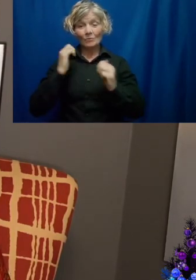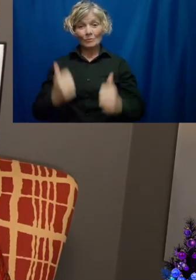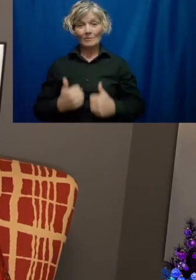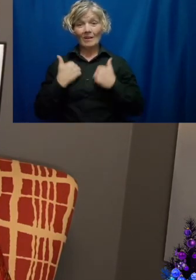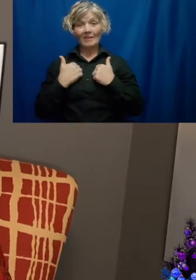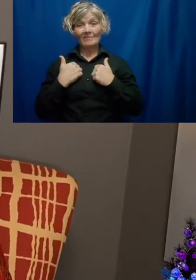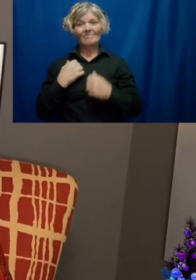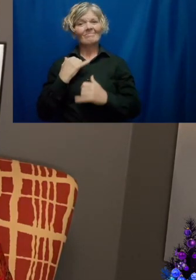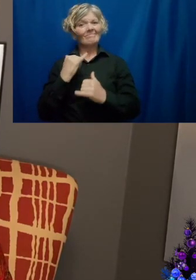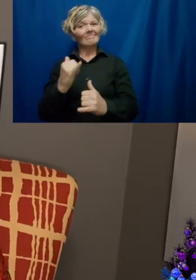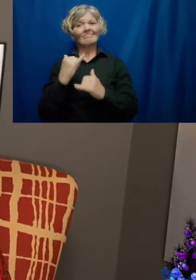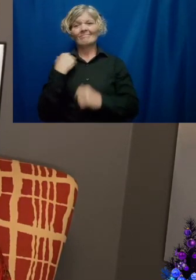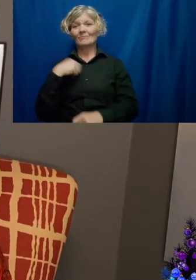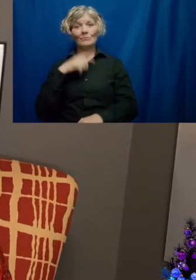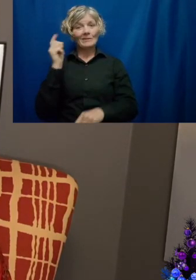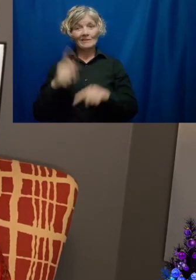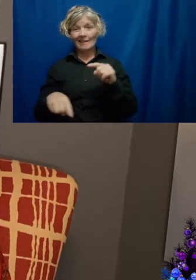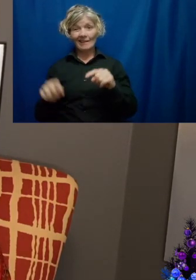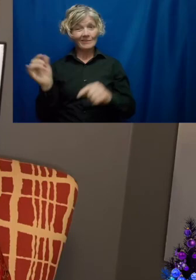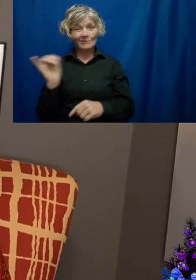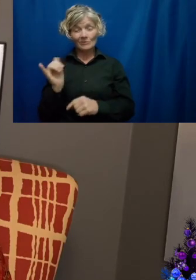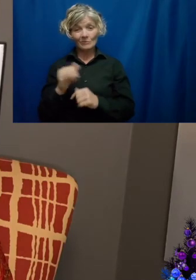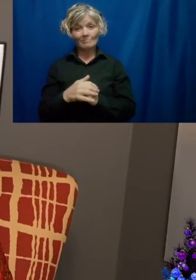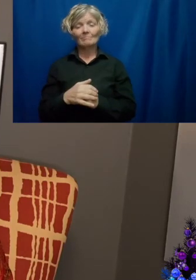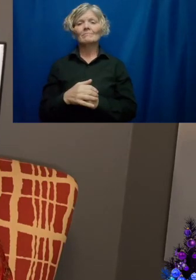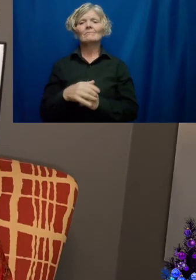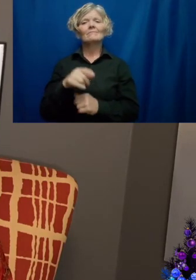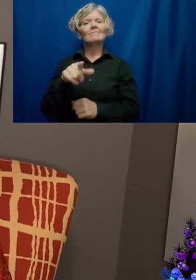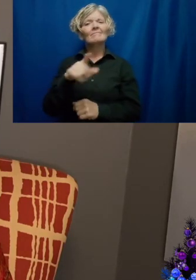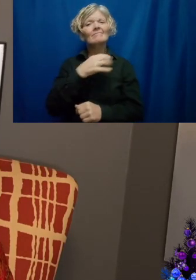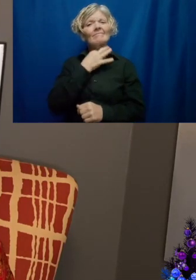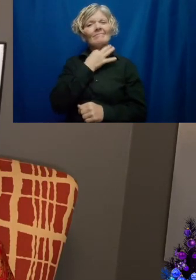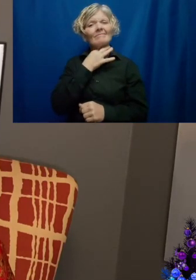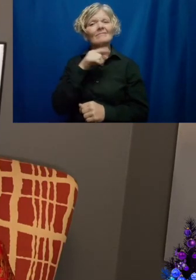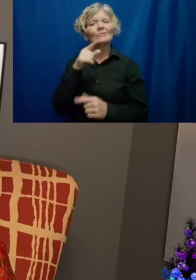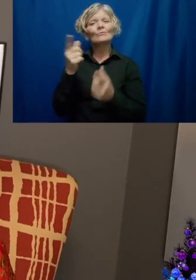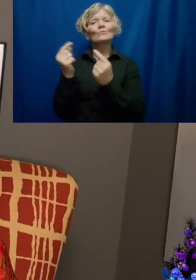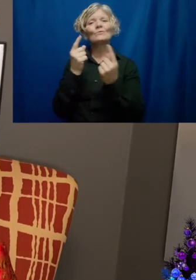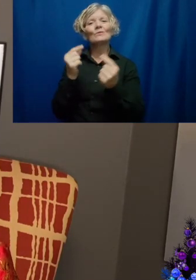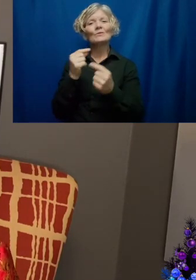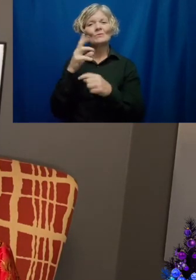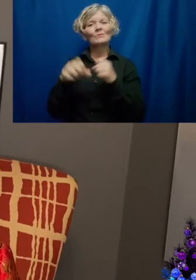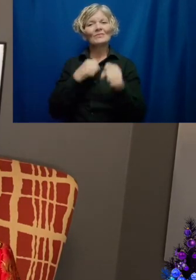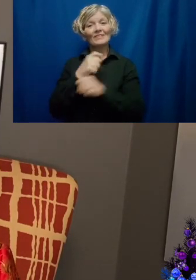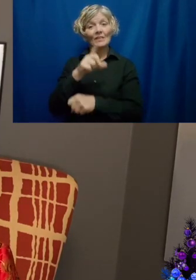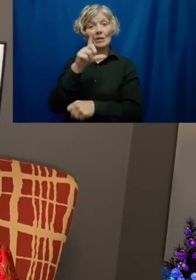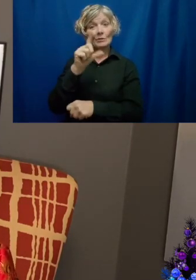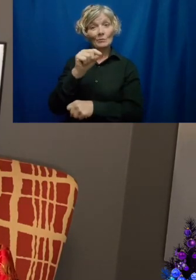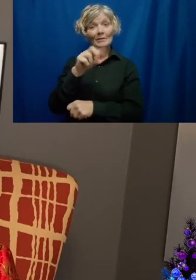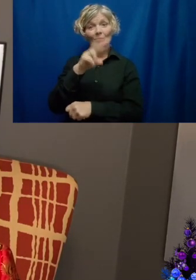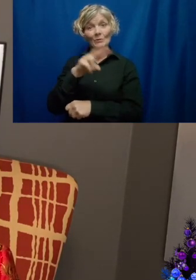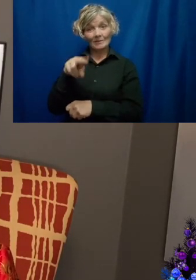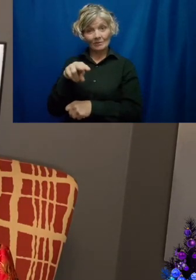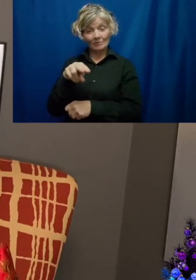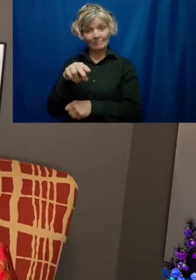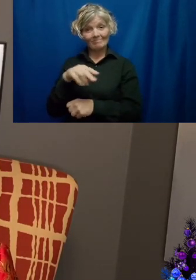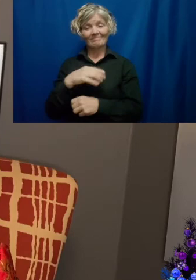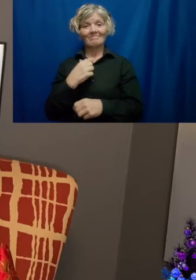either. So what are you doing in 2022? Well, we hope it's either singing with